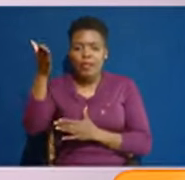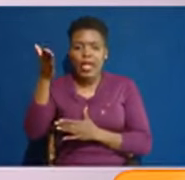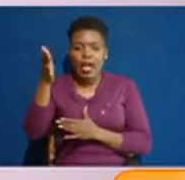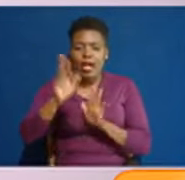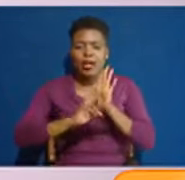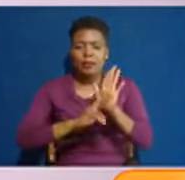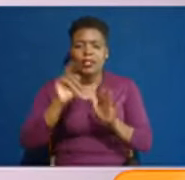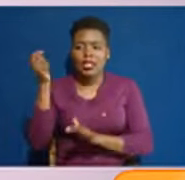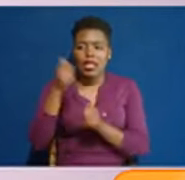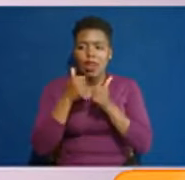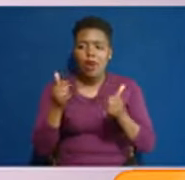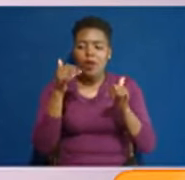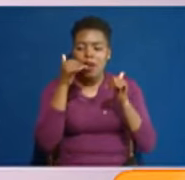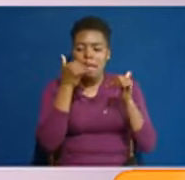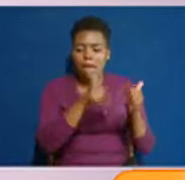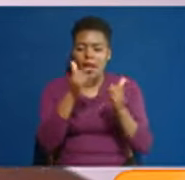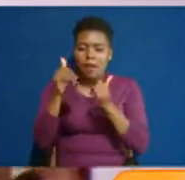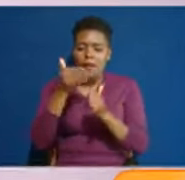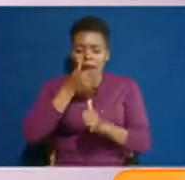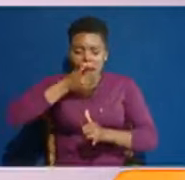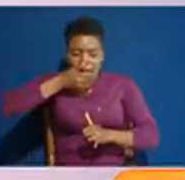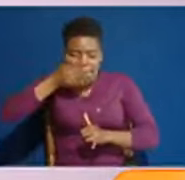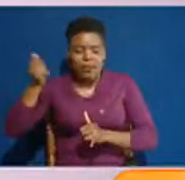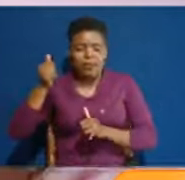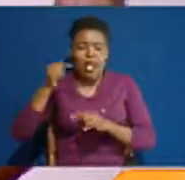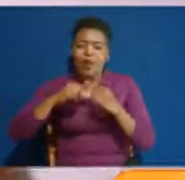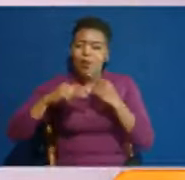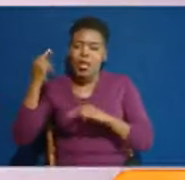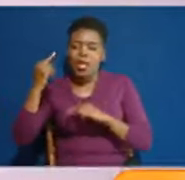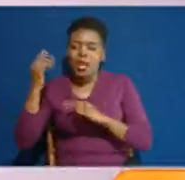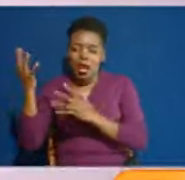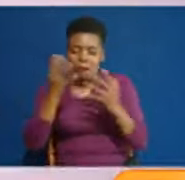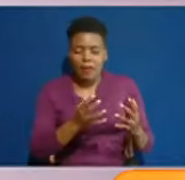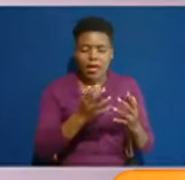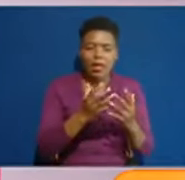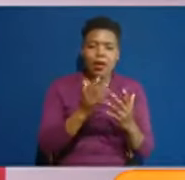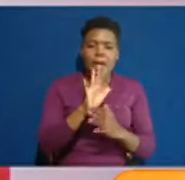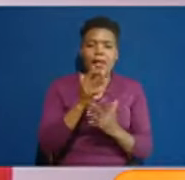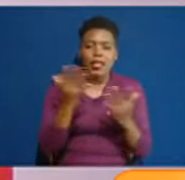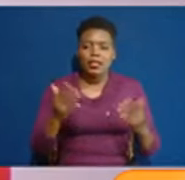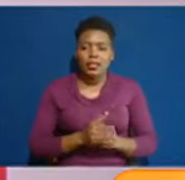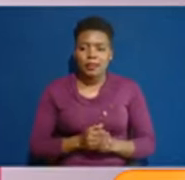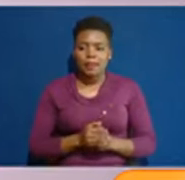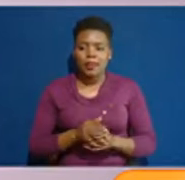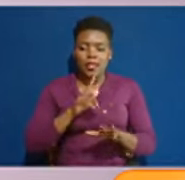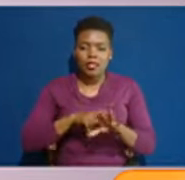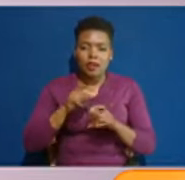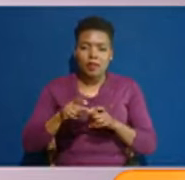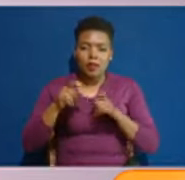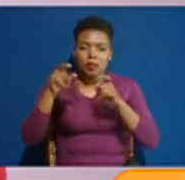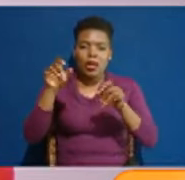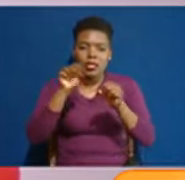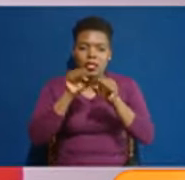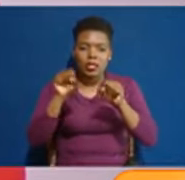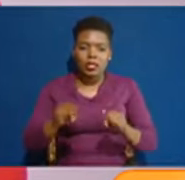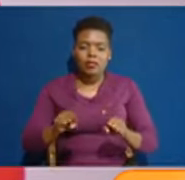there, do our best, give it all, like really all. As the reward system was reviewed to the athletes